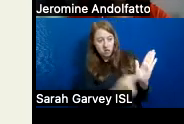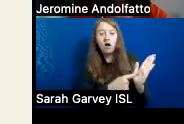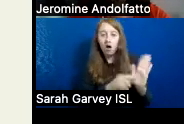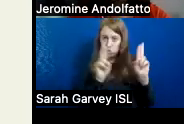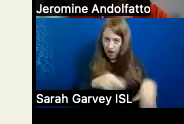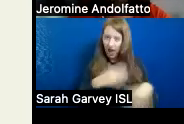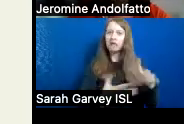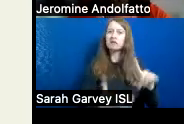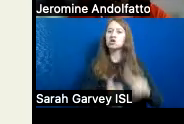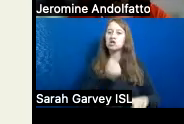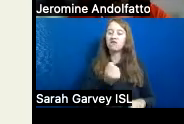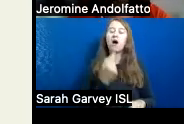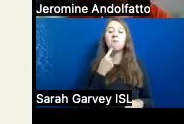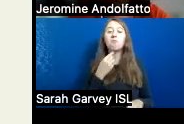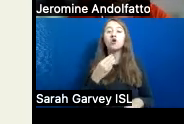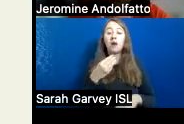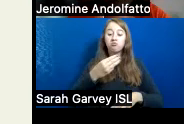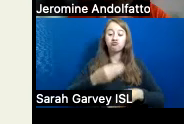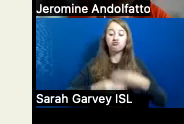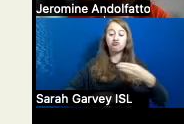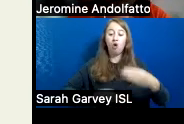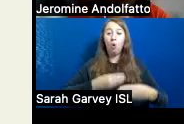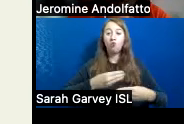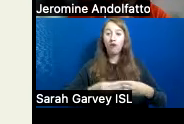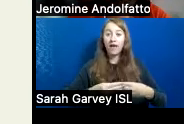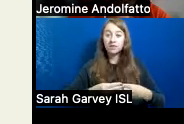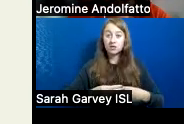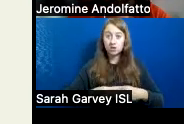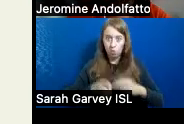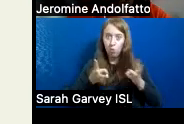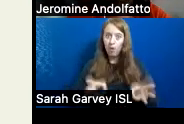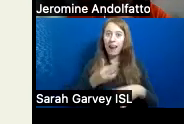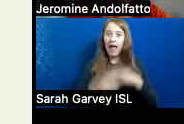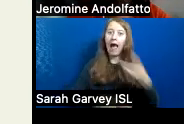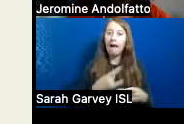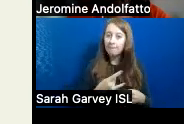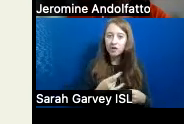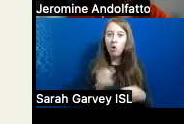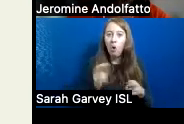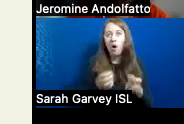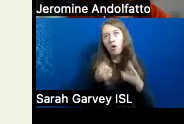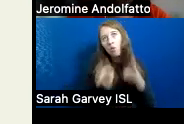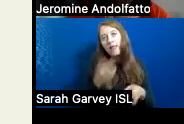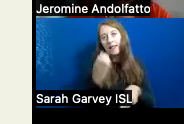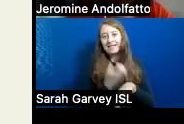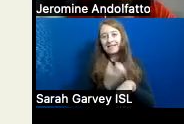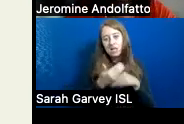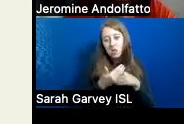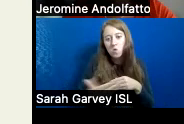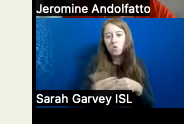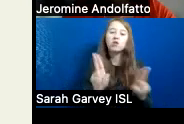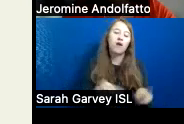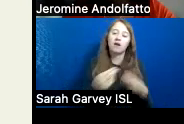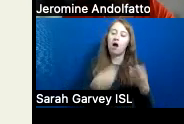However, progress is not guaranteed. It's not guaranteed that the progress will be sustained, and this kind of success really depends